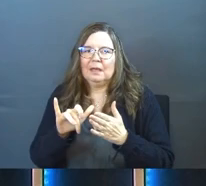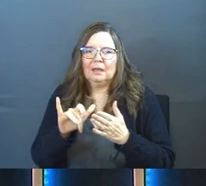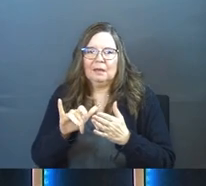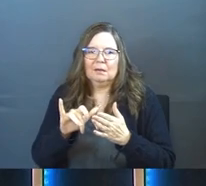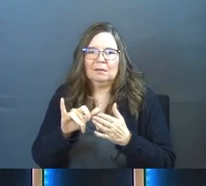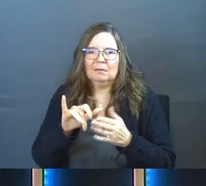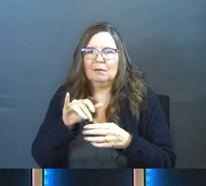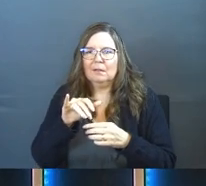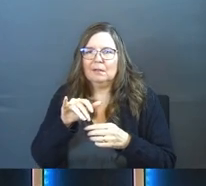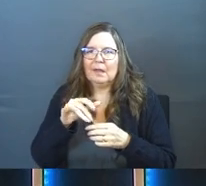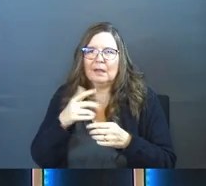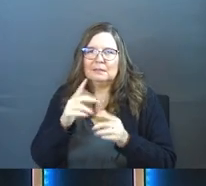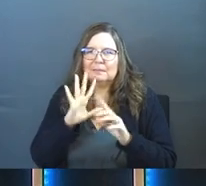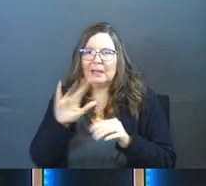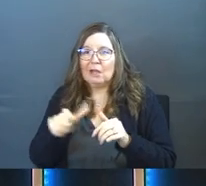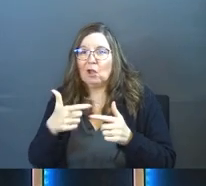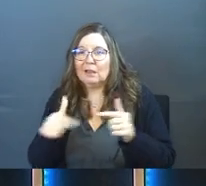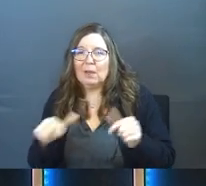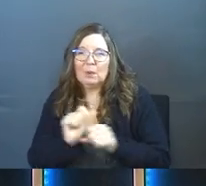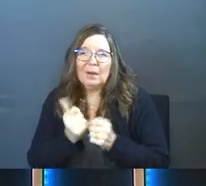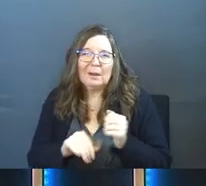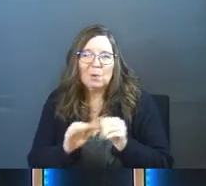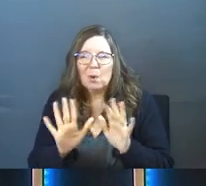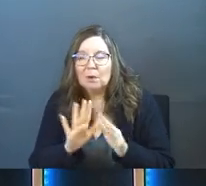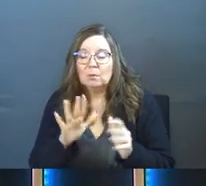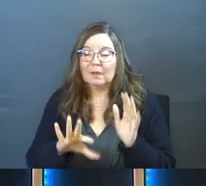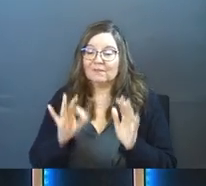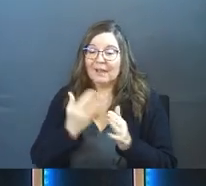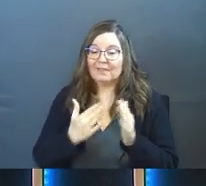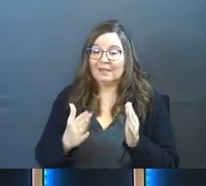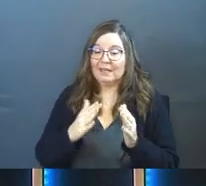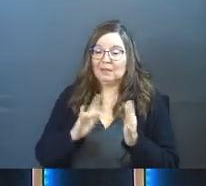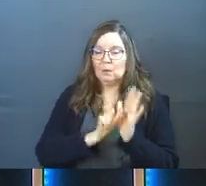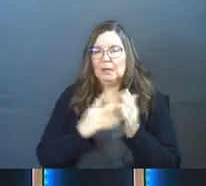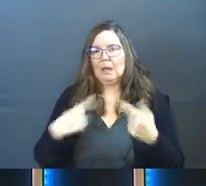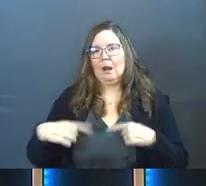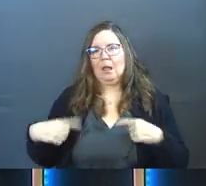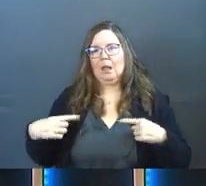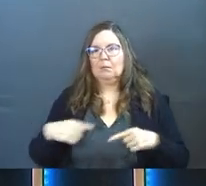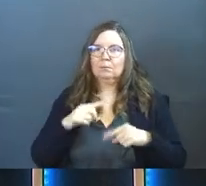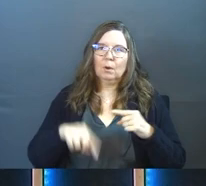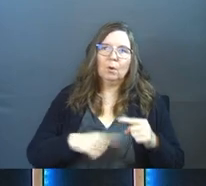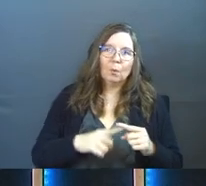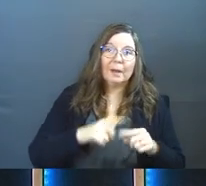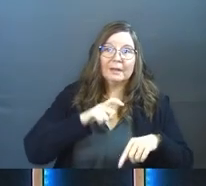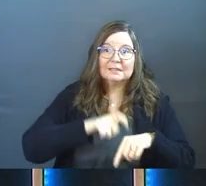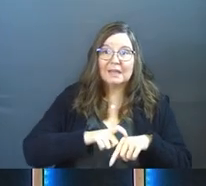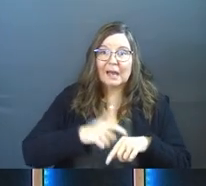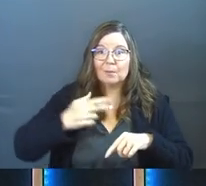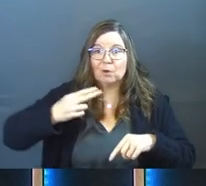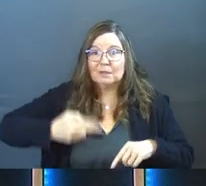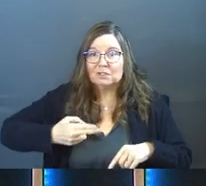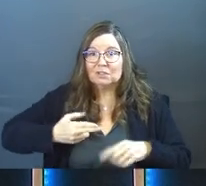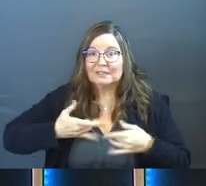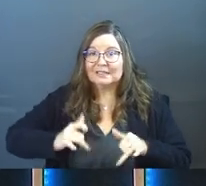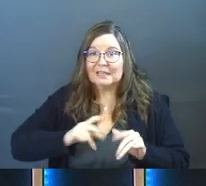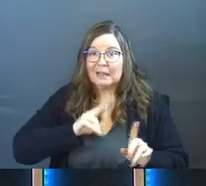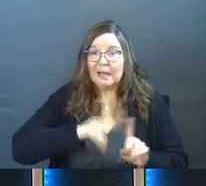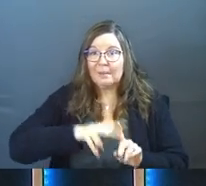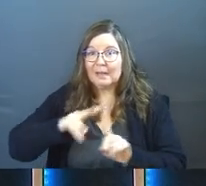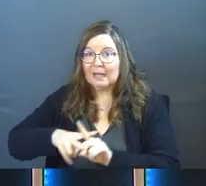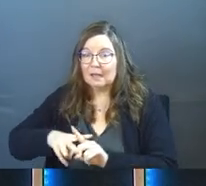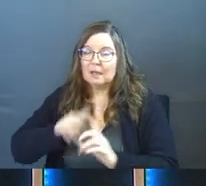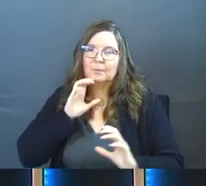work anymore, or maybe the tongues, there's the gift still, we can find things in scripture that we can debate about when in time or in history it's still